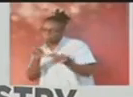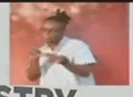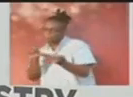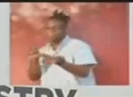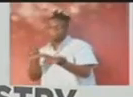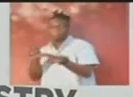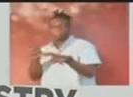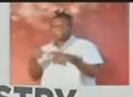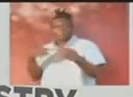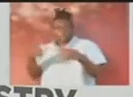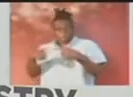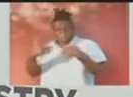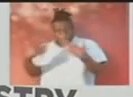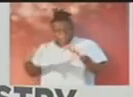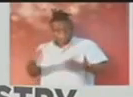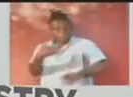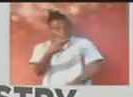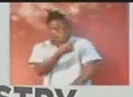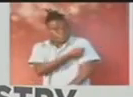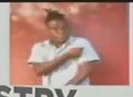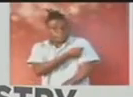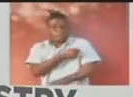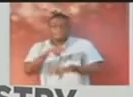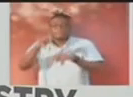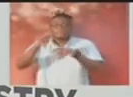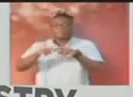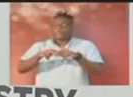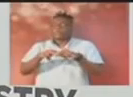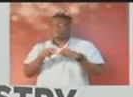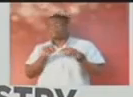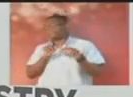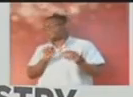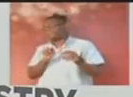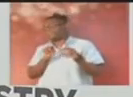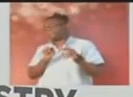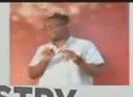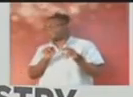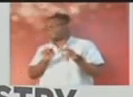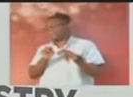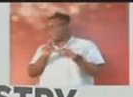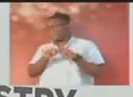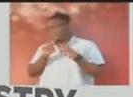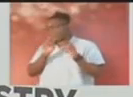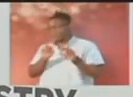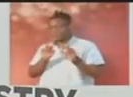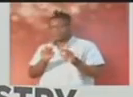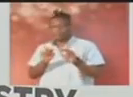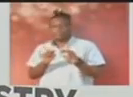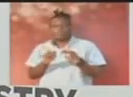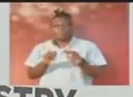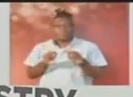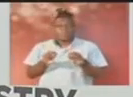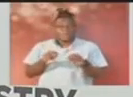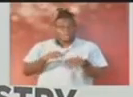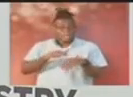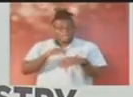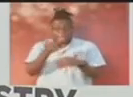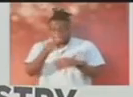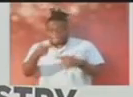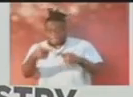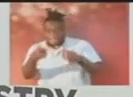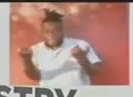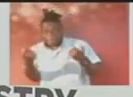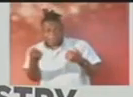And there are safety studies that continue to be conducted by the manufacturers themselves,